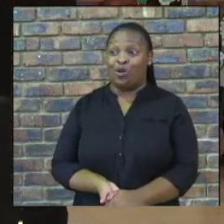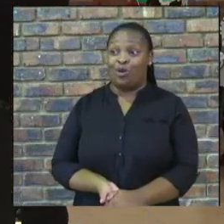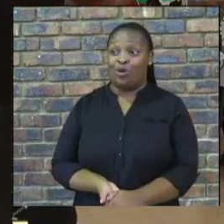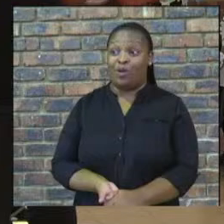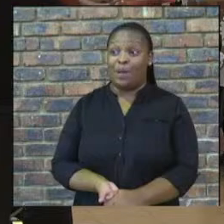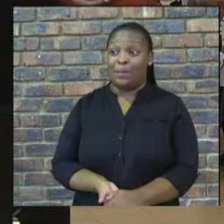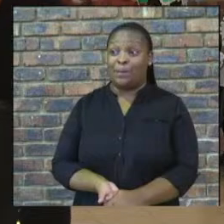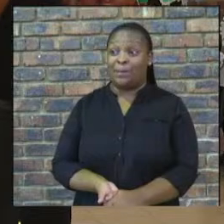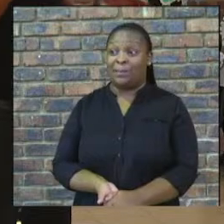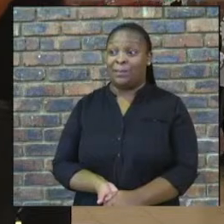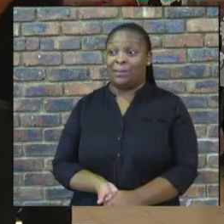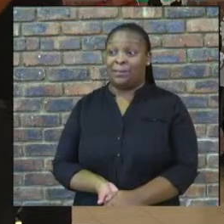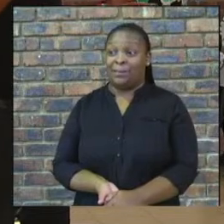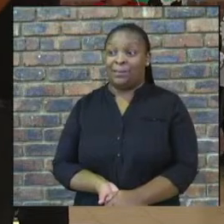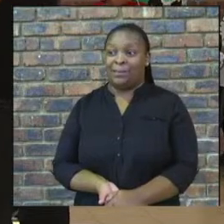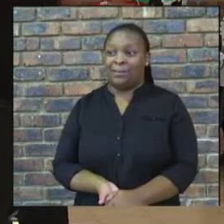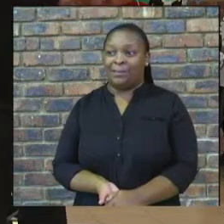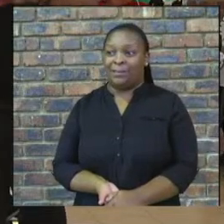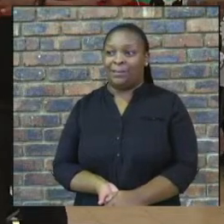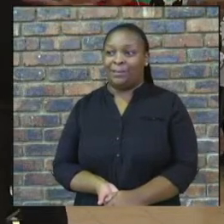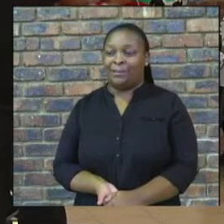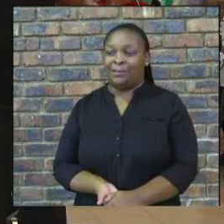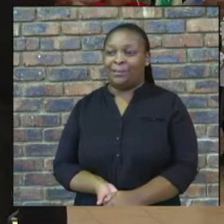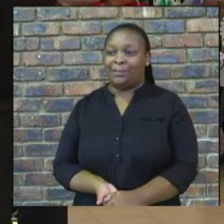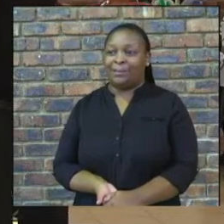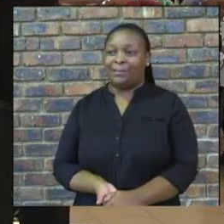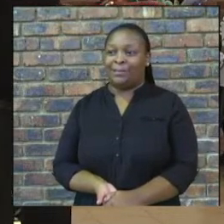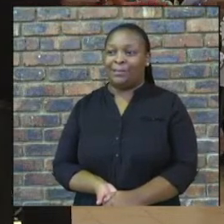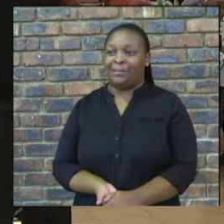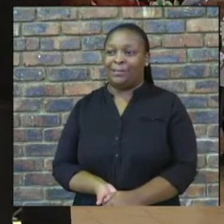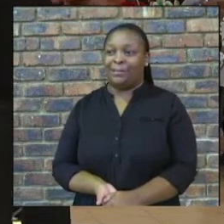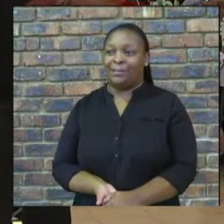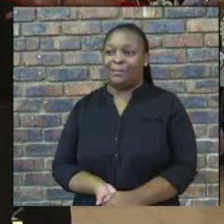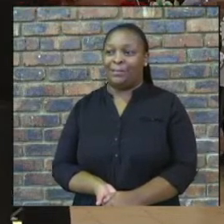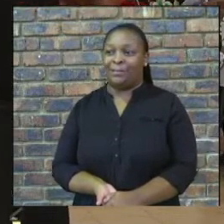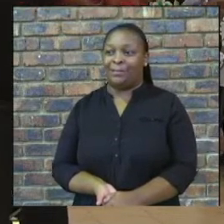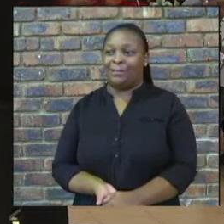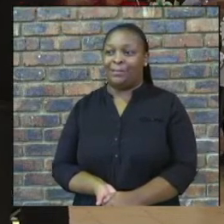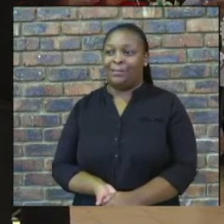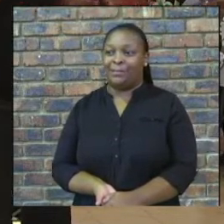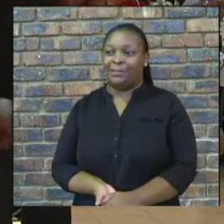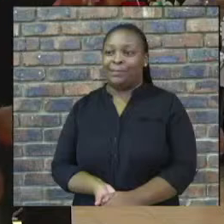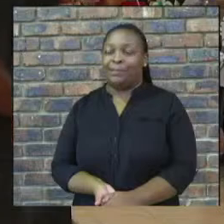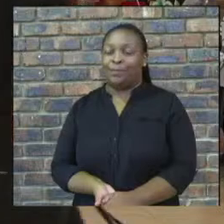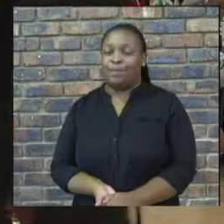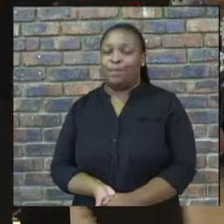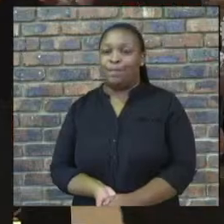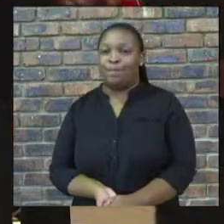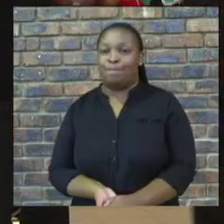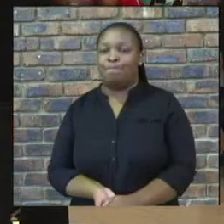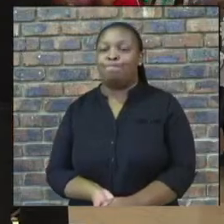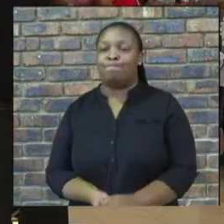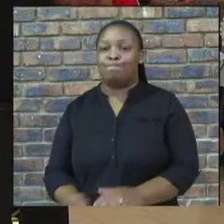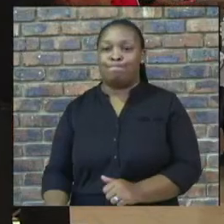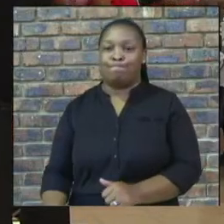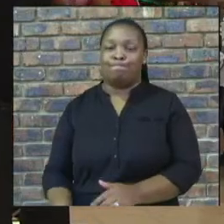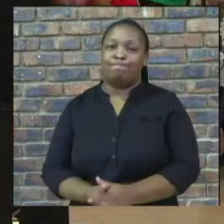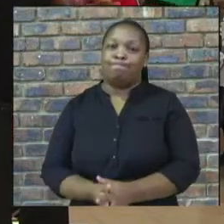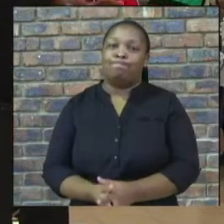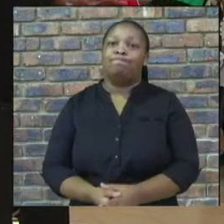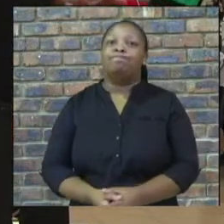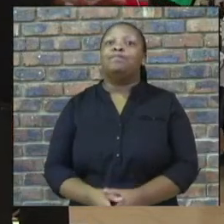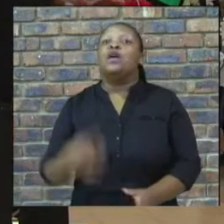Rumelana ka 2 minutes again. Is it okay? Or I get what Lola Wuto or Hatel. We agree. 2